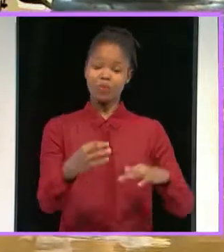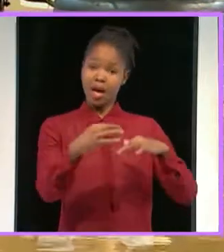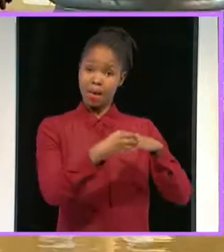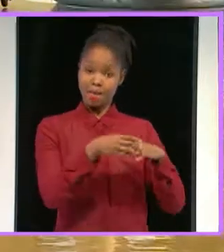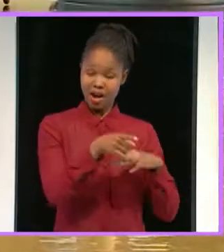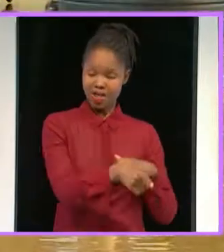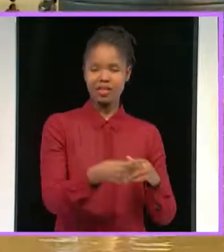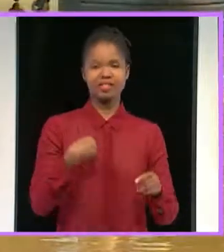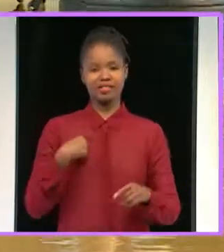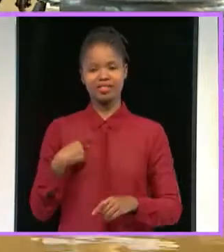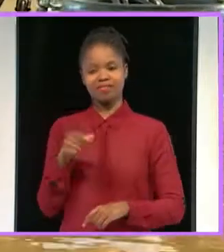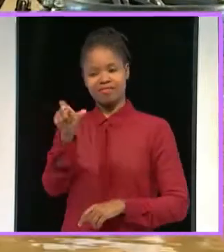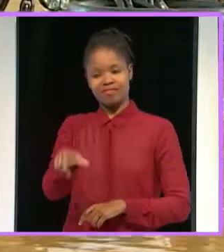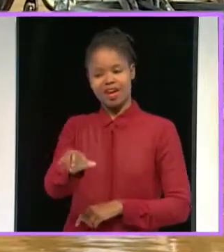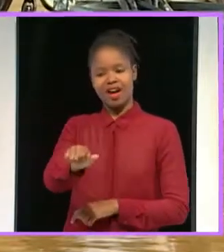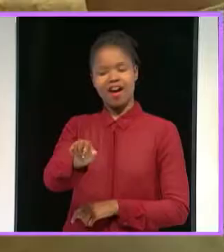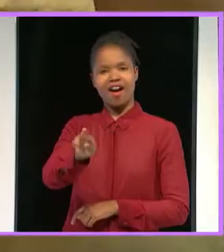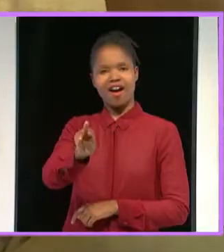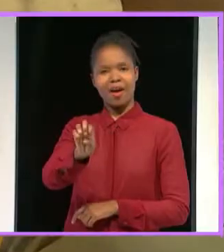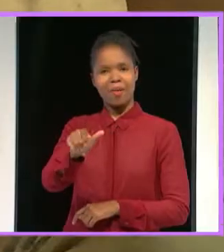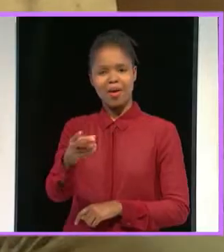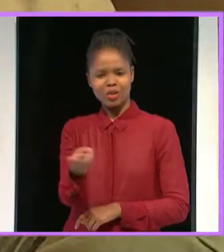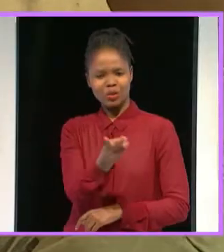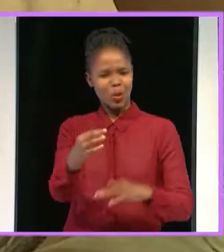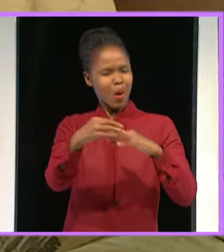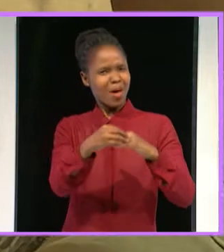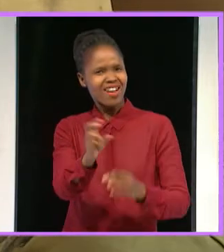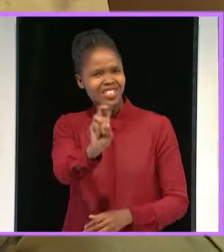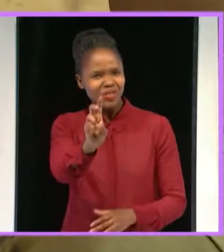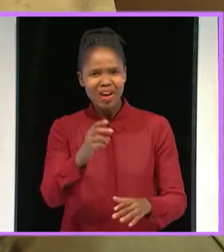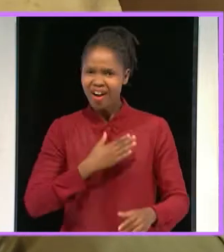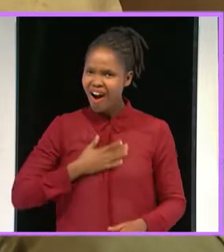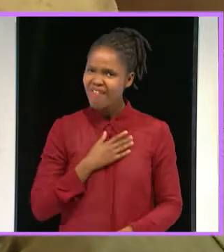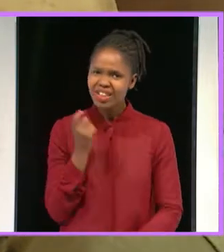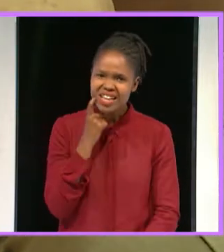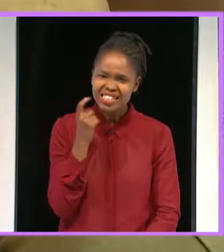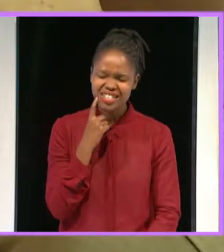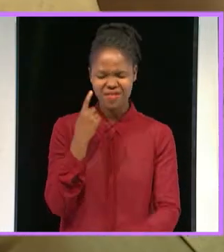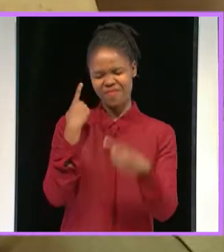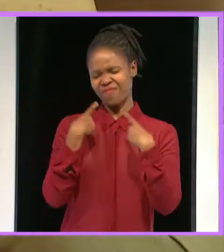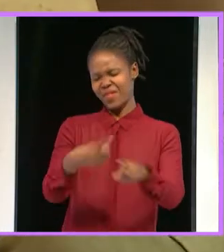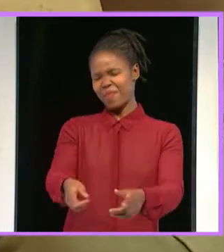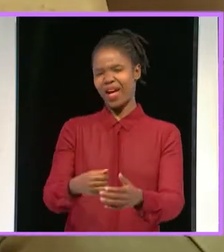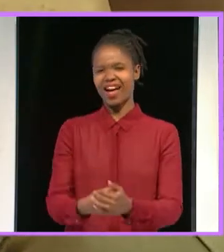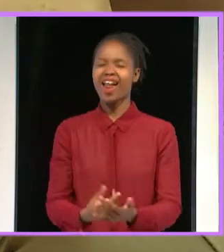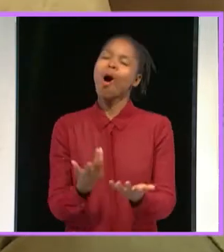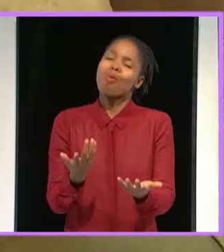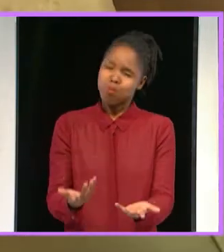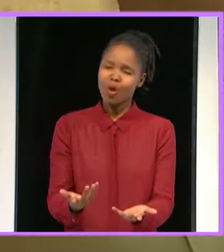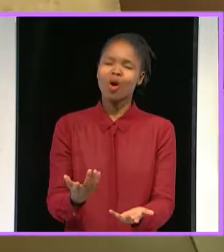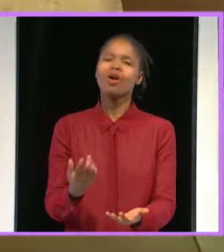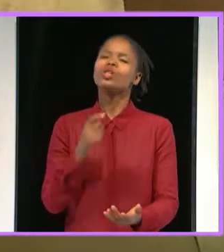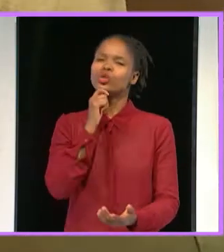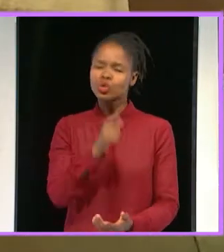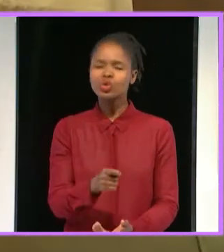Armando? I mean, my goodness, it can't be easy. Yeah, look, it was obviously a big adjustment. You